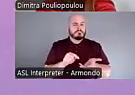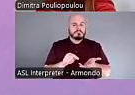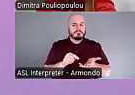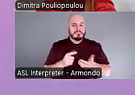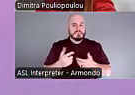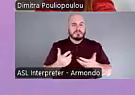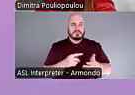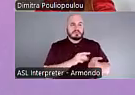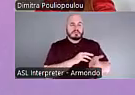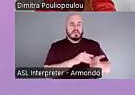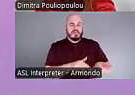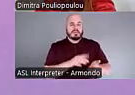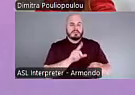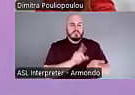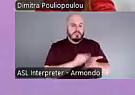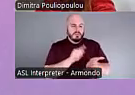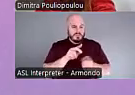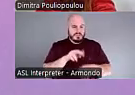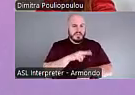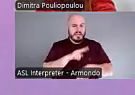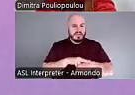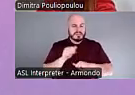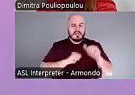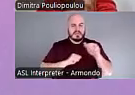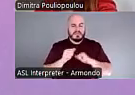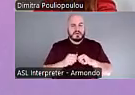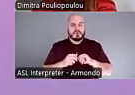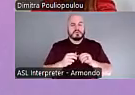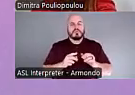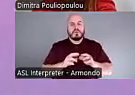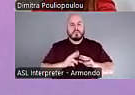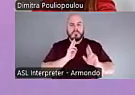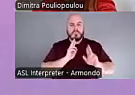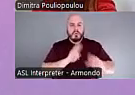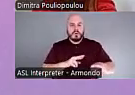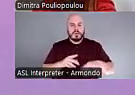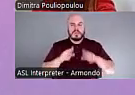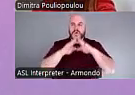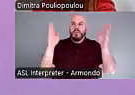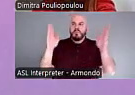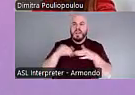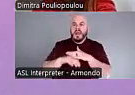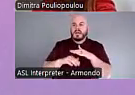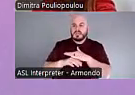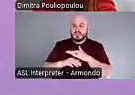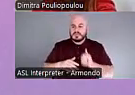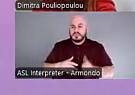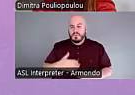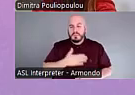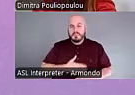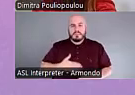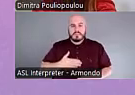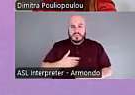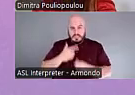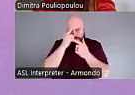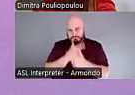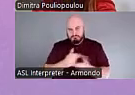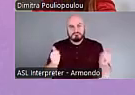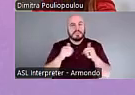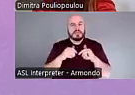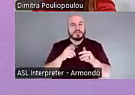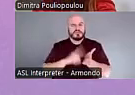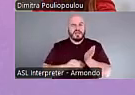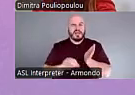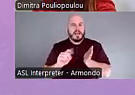published in Nature Scientific Reports, and it is open access. So feel free to check this out.